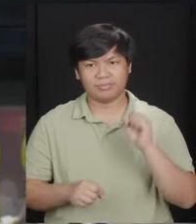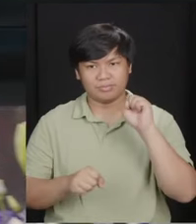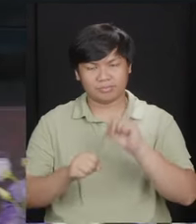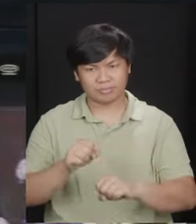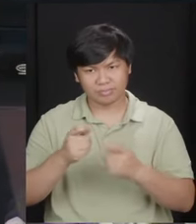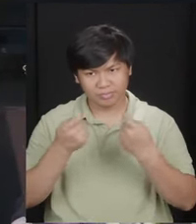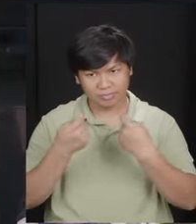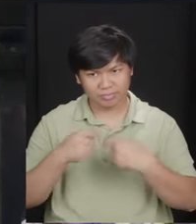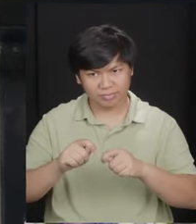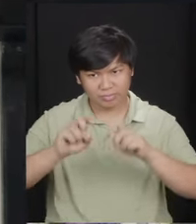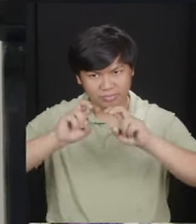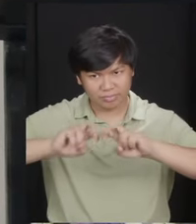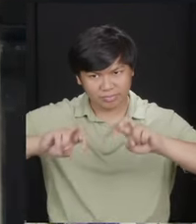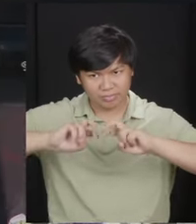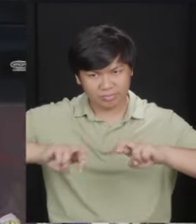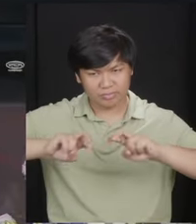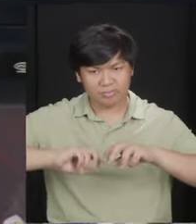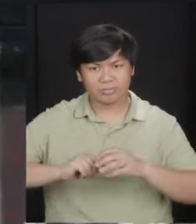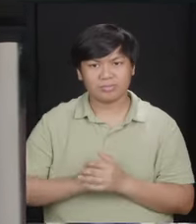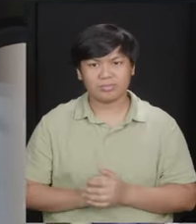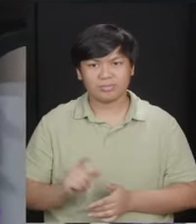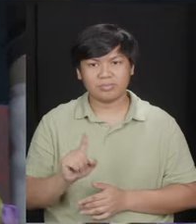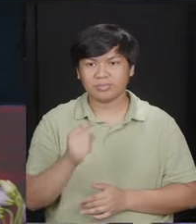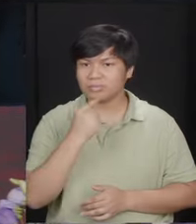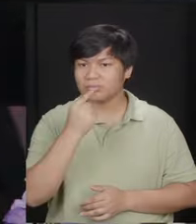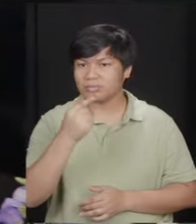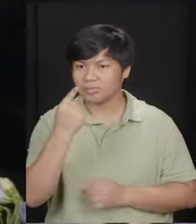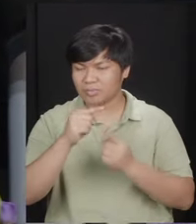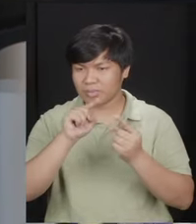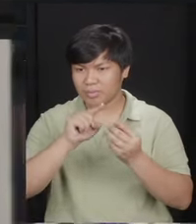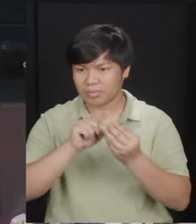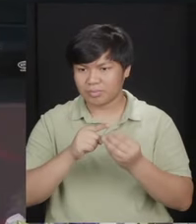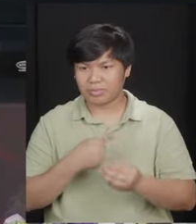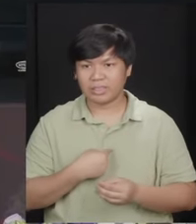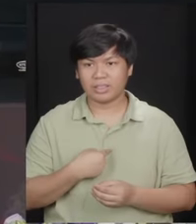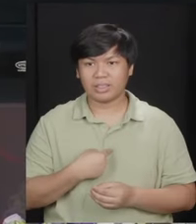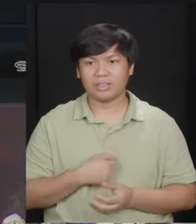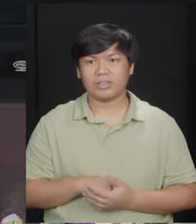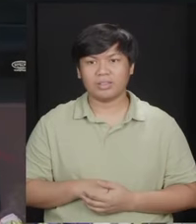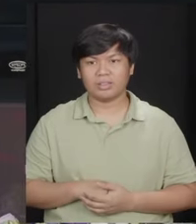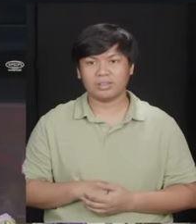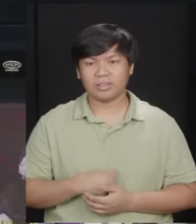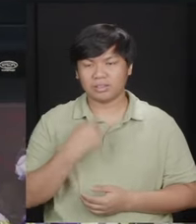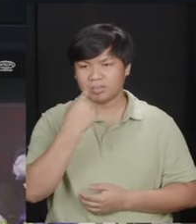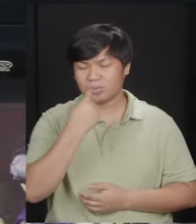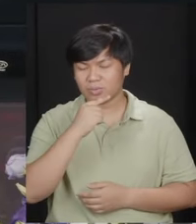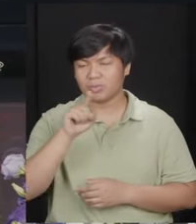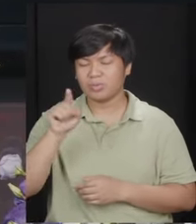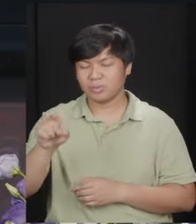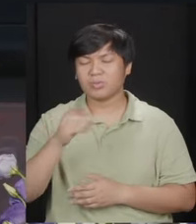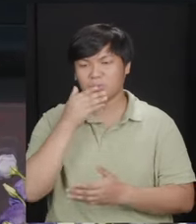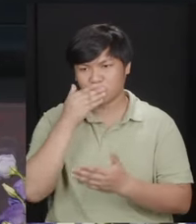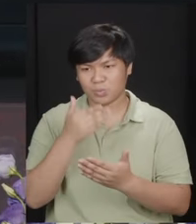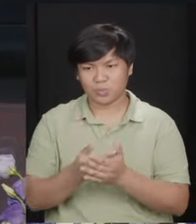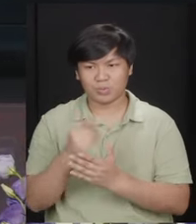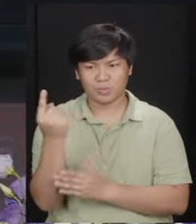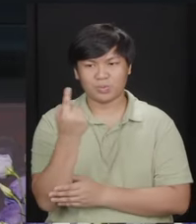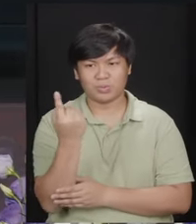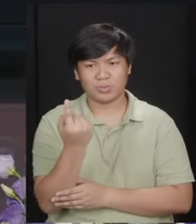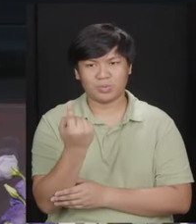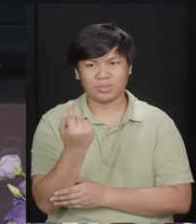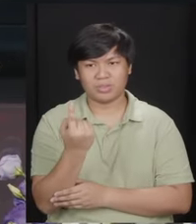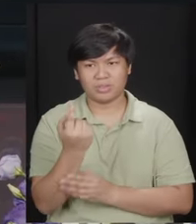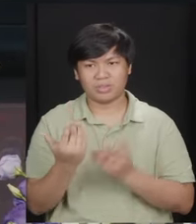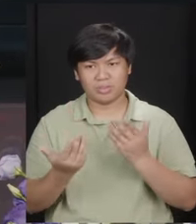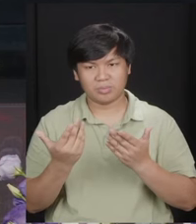to research, they'll find out, what is she saying about me? What is he saying about me? Oh, he's saying everything good about you. Maybe